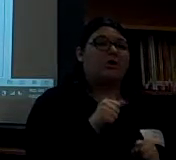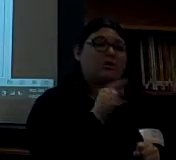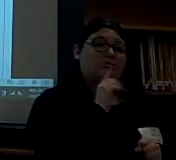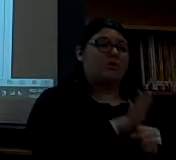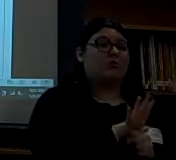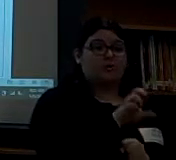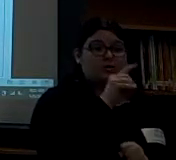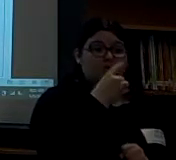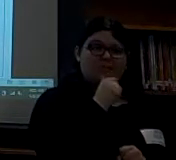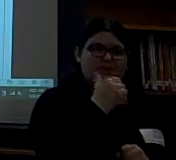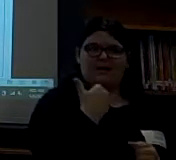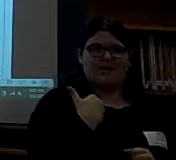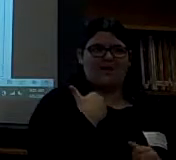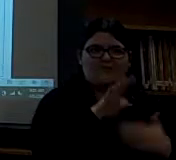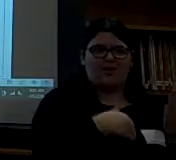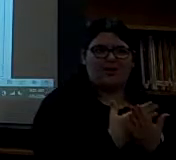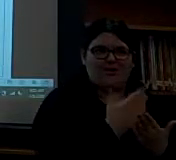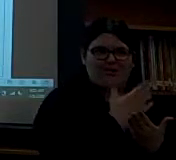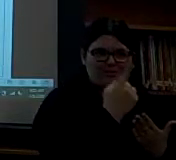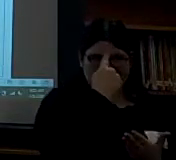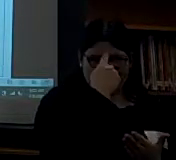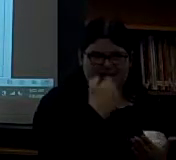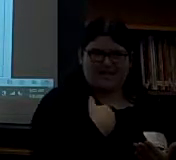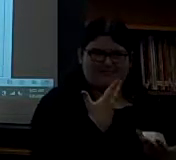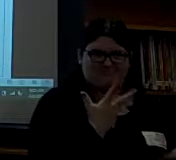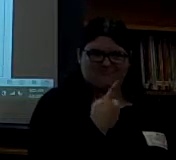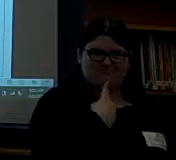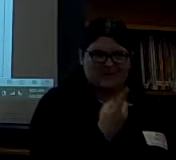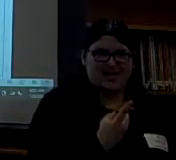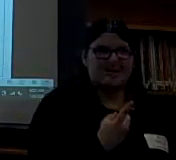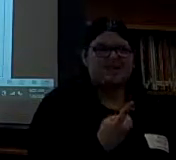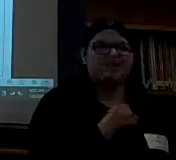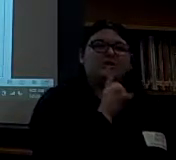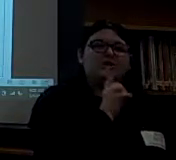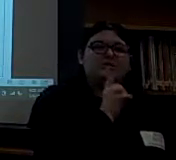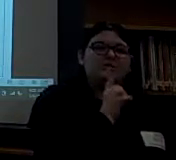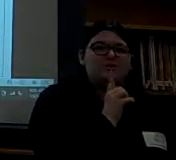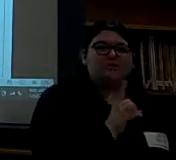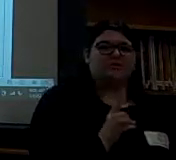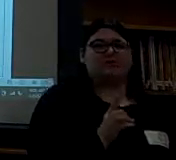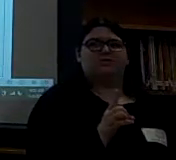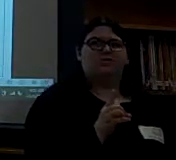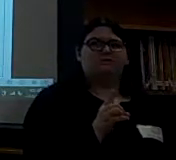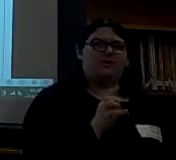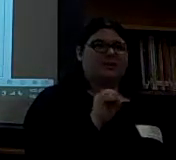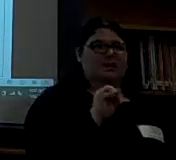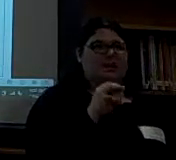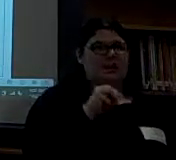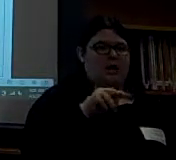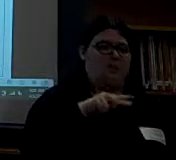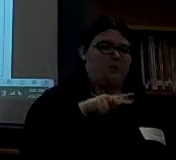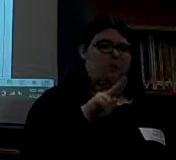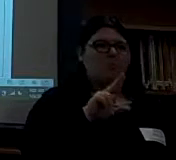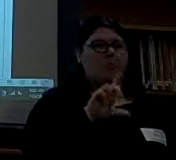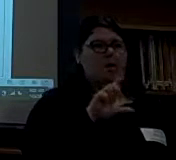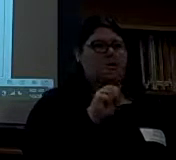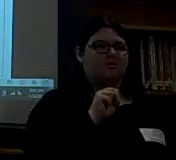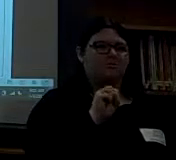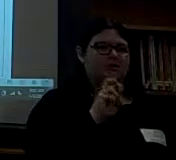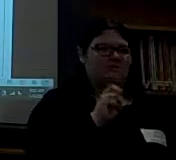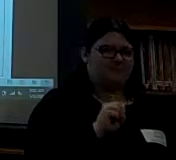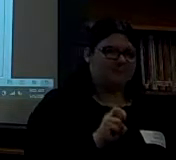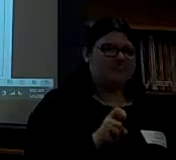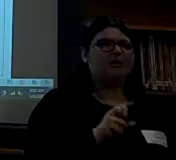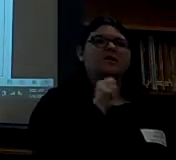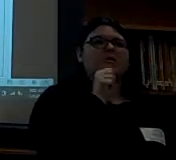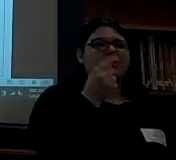children are not having all of those thoughts that I just mentioned. They're very impulsive, they're not really thinking rationally, but just know that